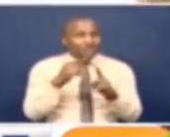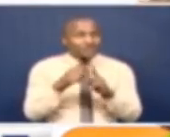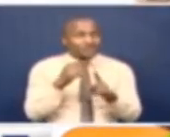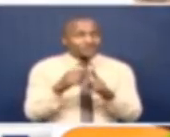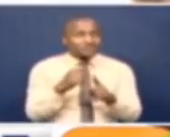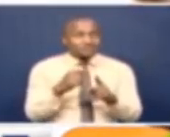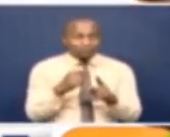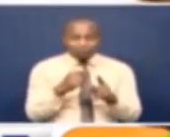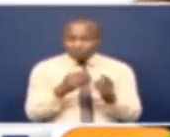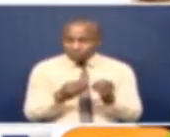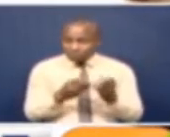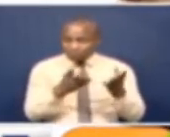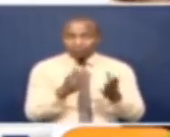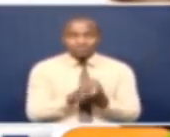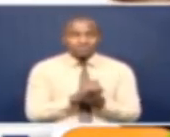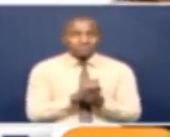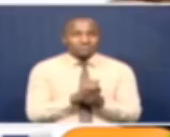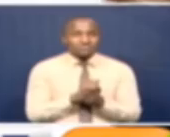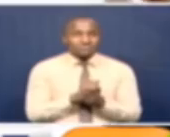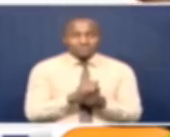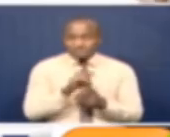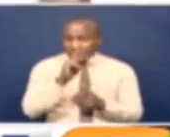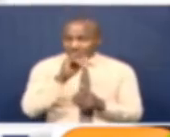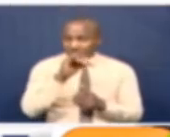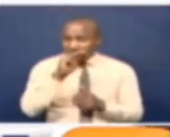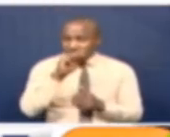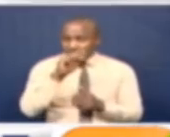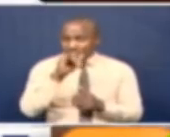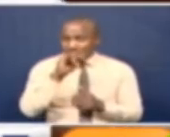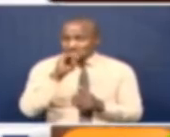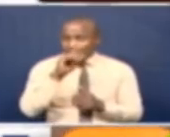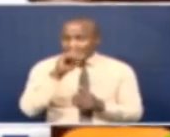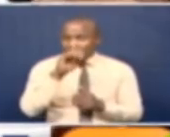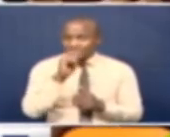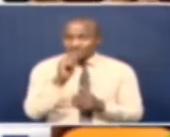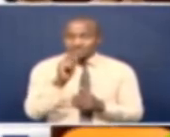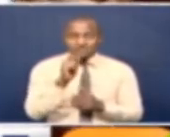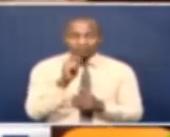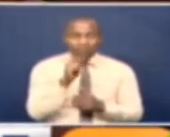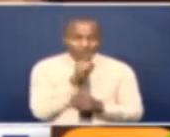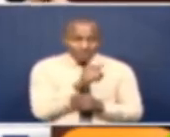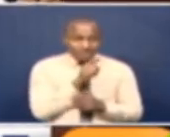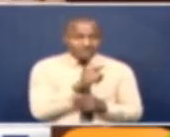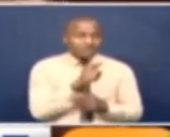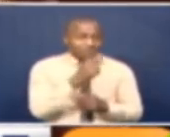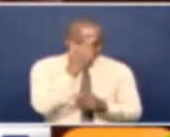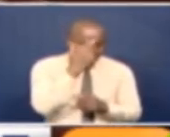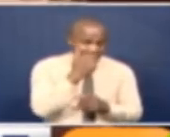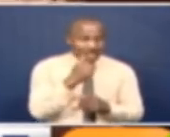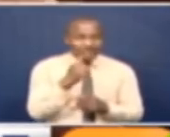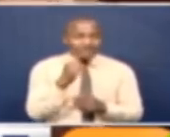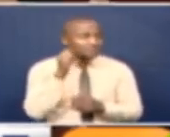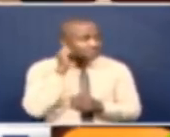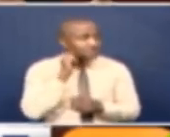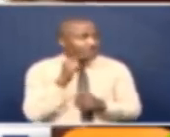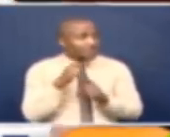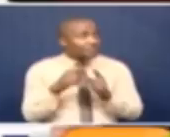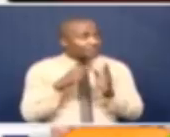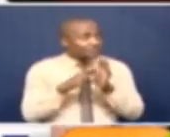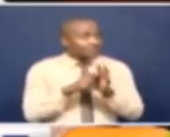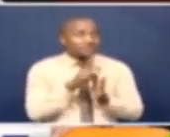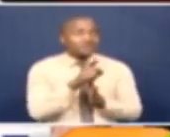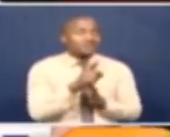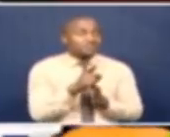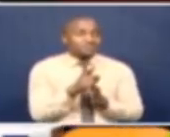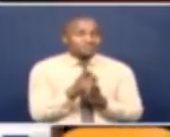Soit, in Kimindet Ward. And there were Maasais and Kipsigis. I represent that. But the fact that I was elected by the Maasais will not